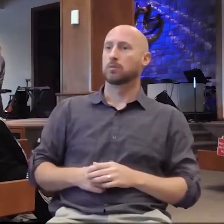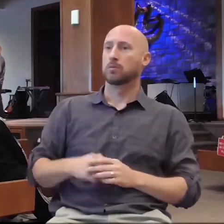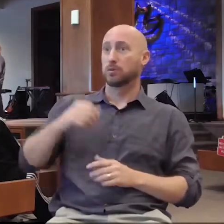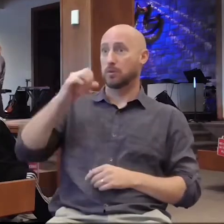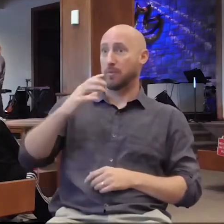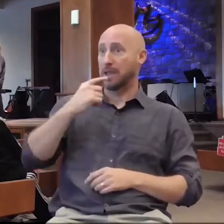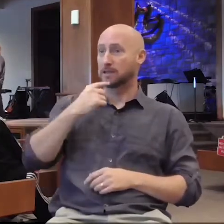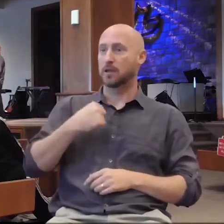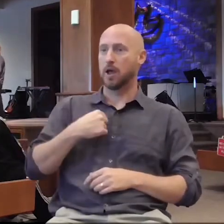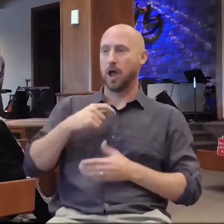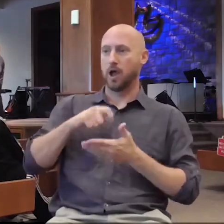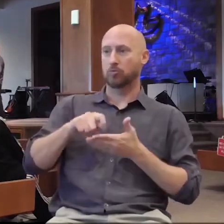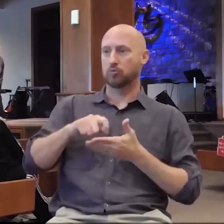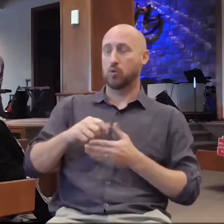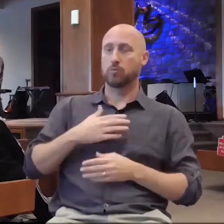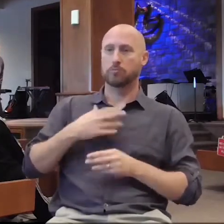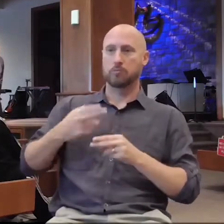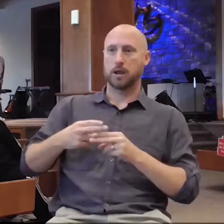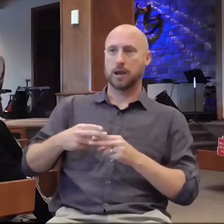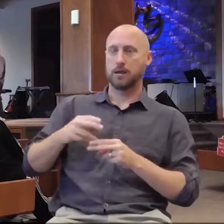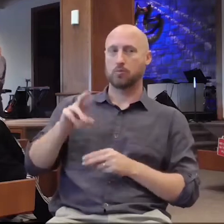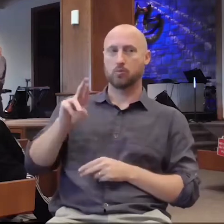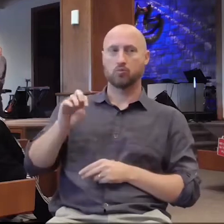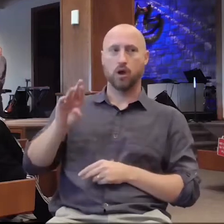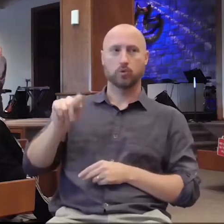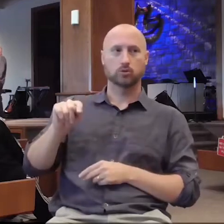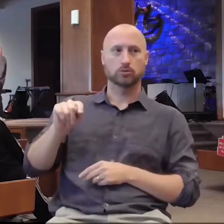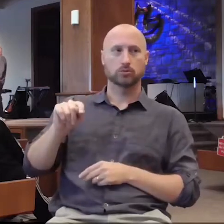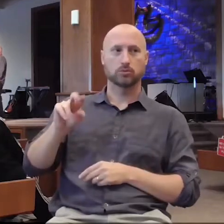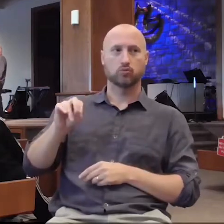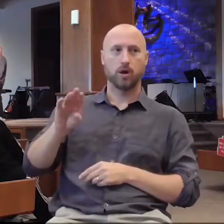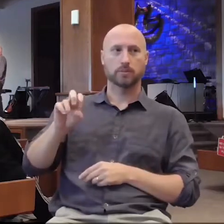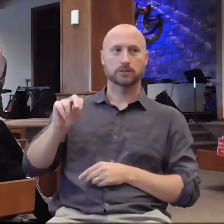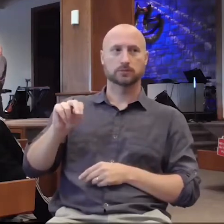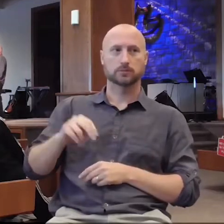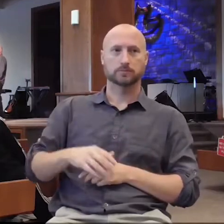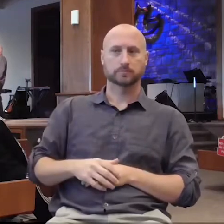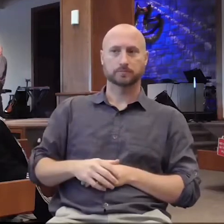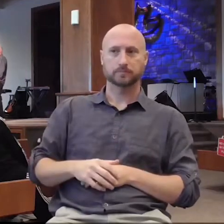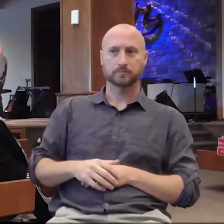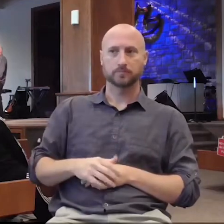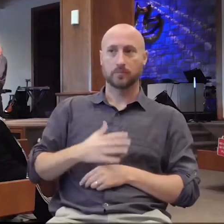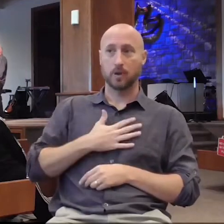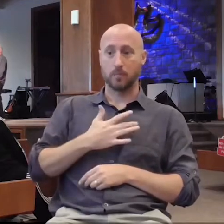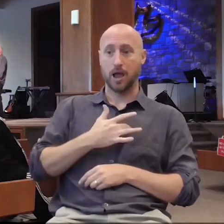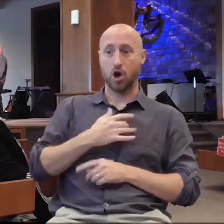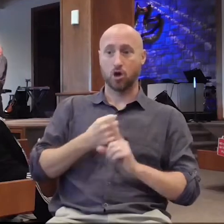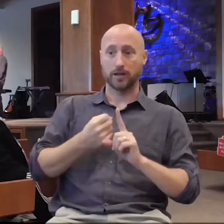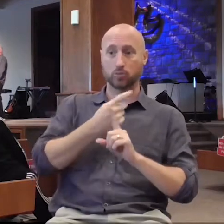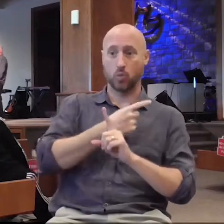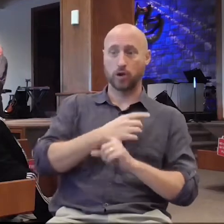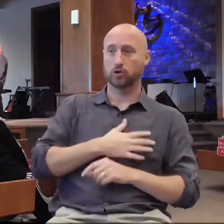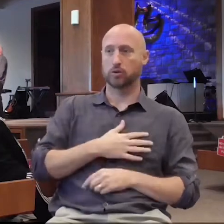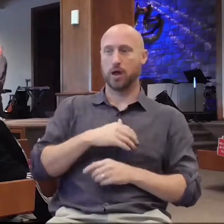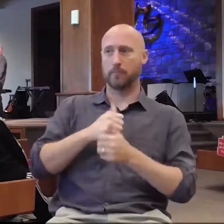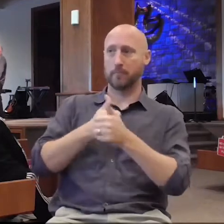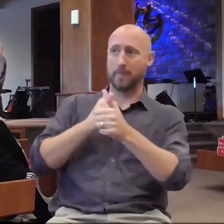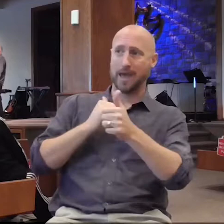those words. My name is Robert Robinson. And my heart has wandered, and I've been